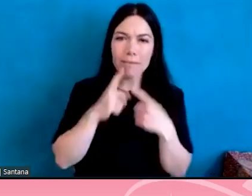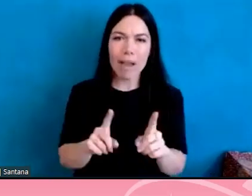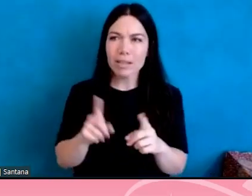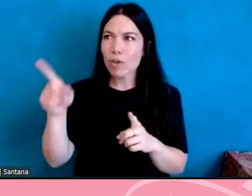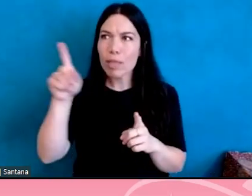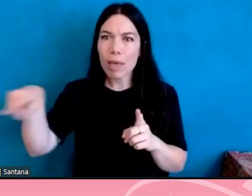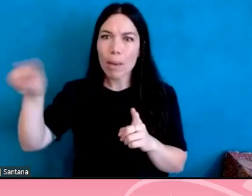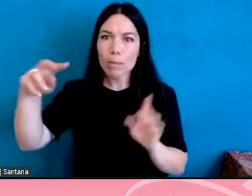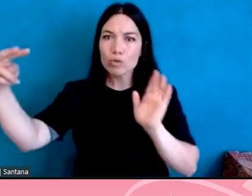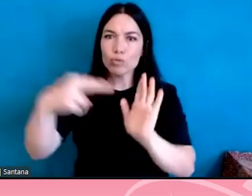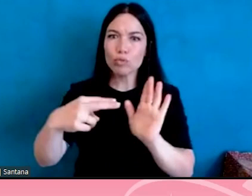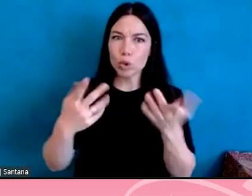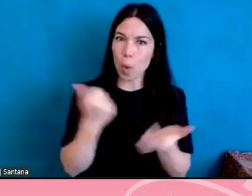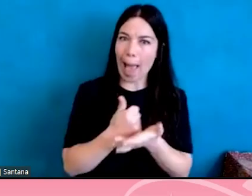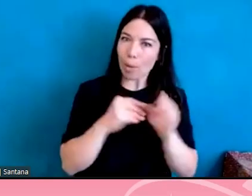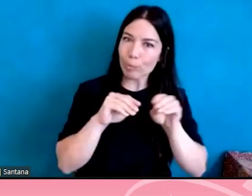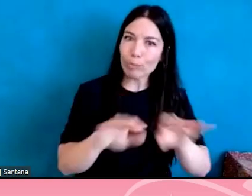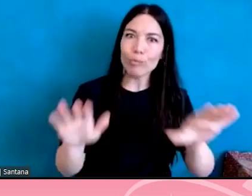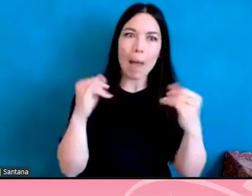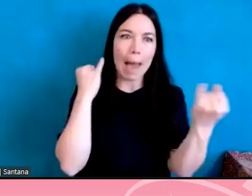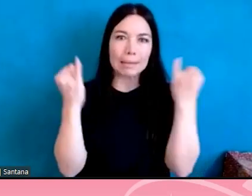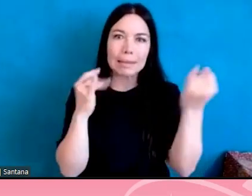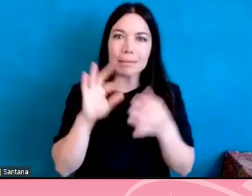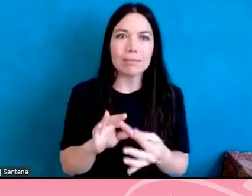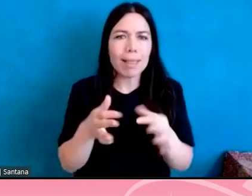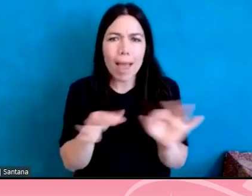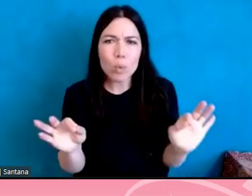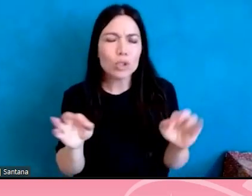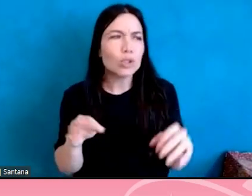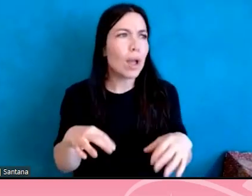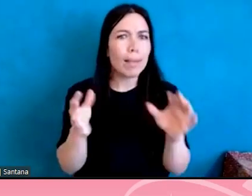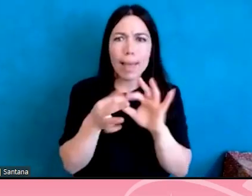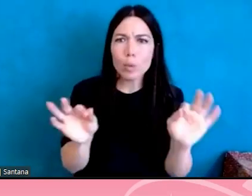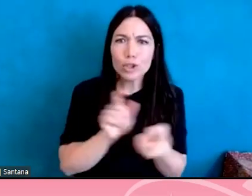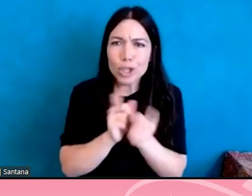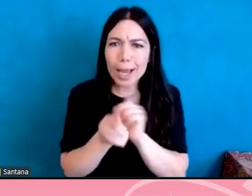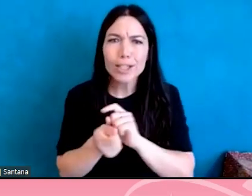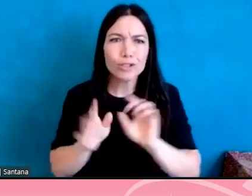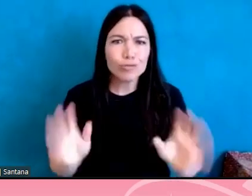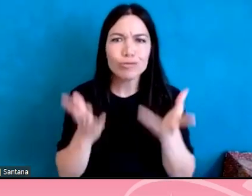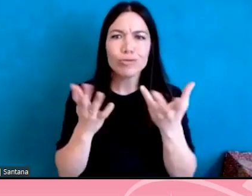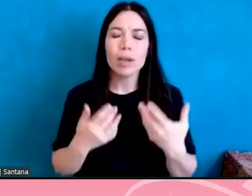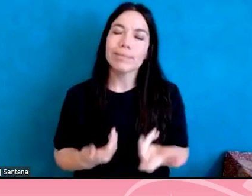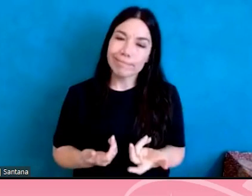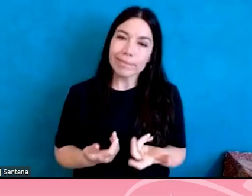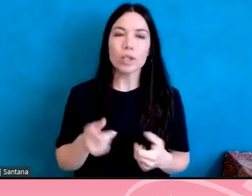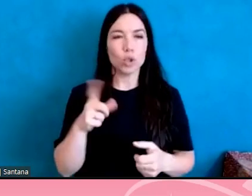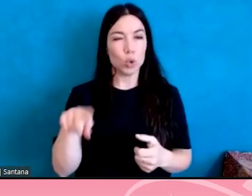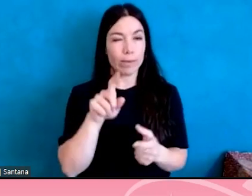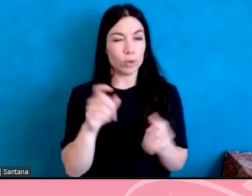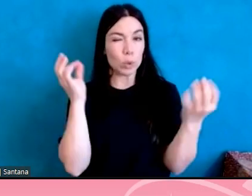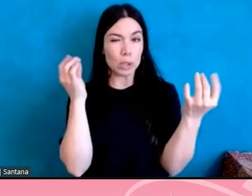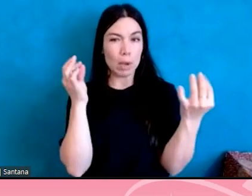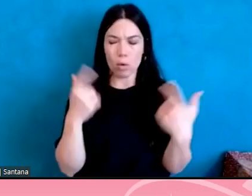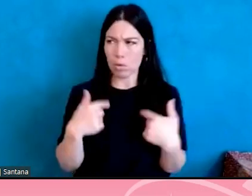of language and think about language change. In particular, you want to think about whether or not you have to go to the library to get a